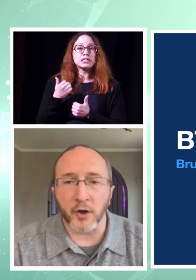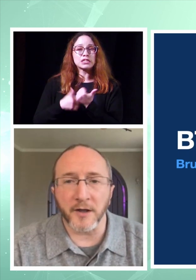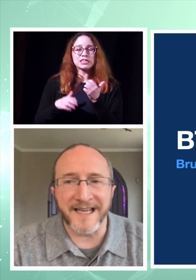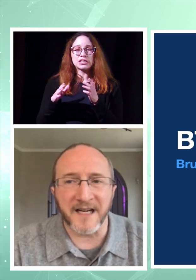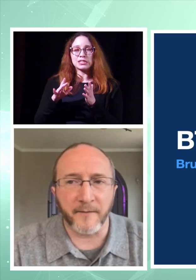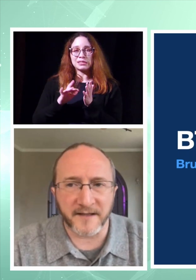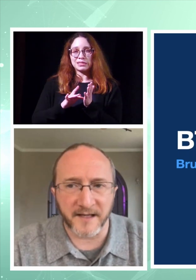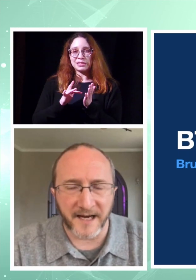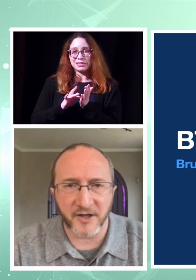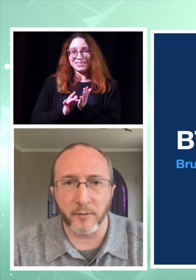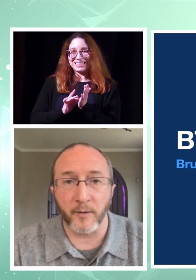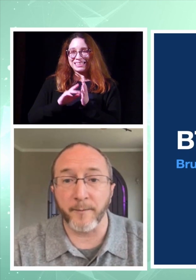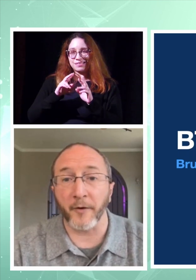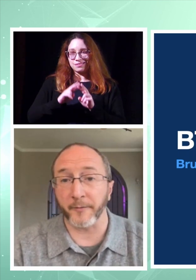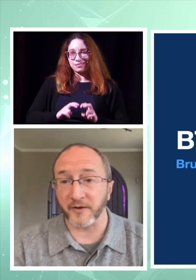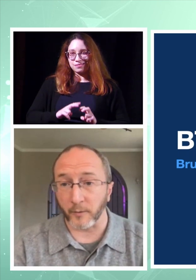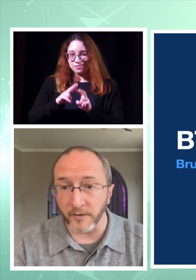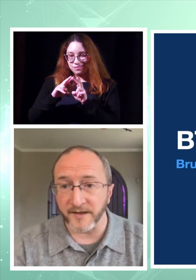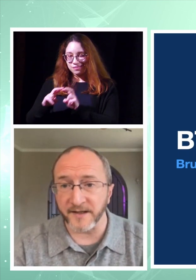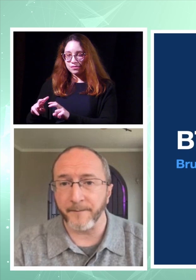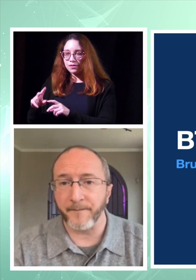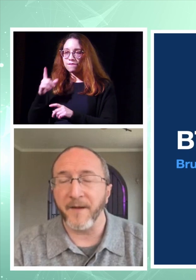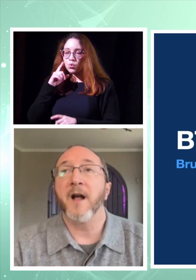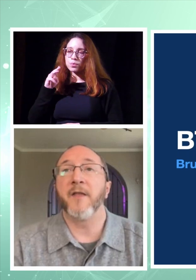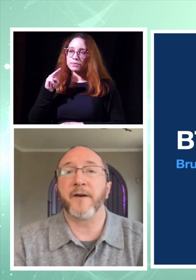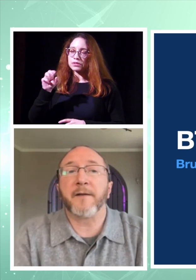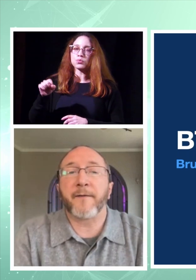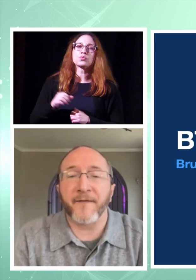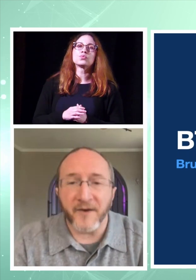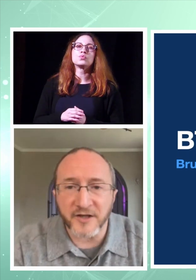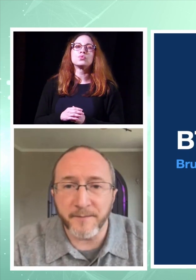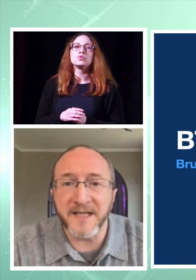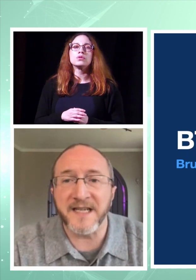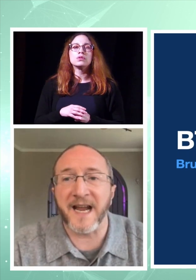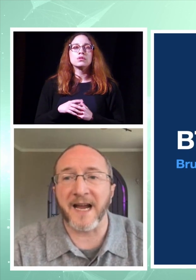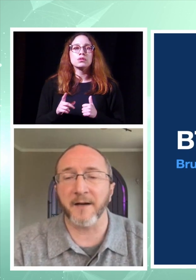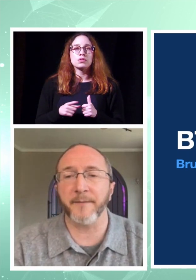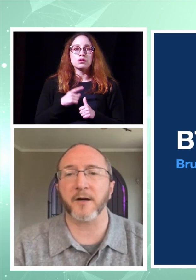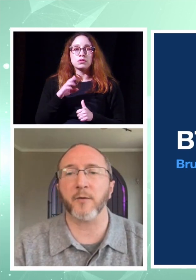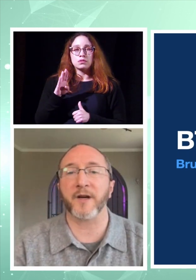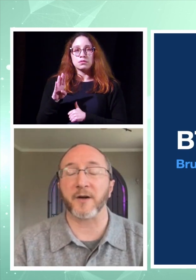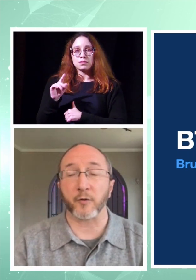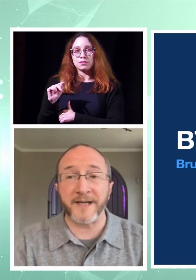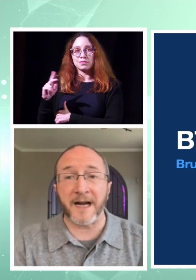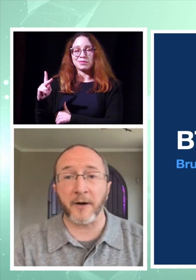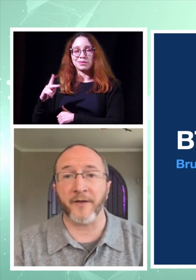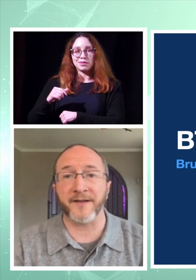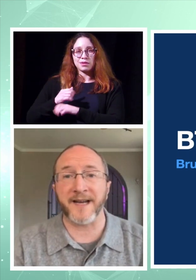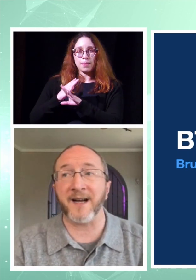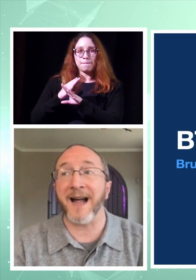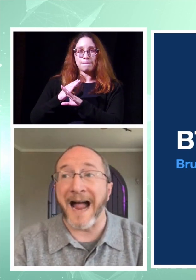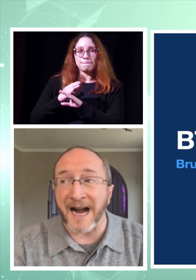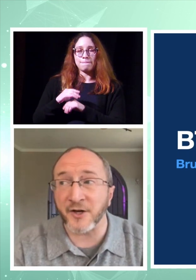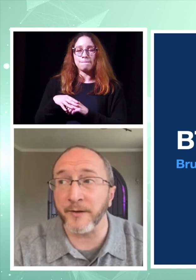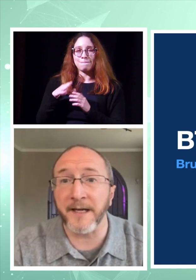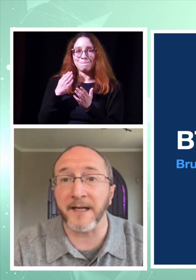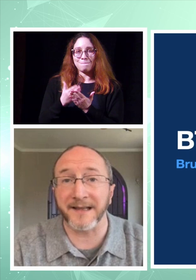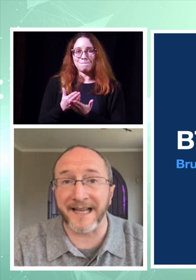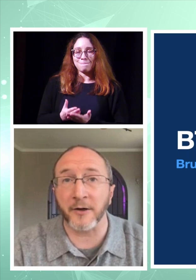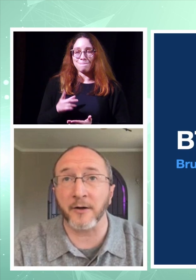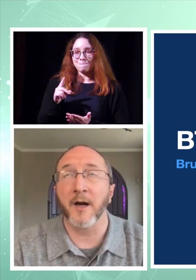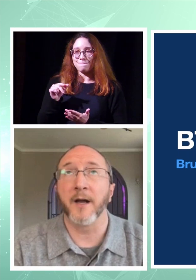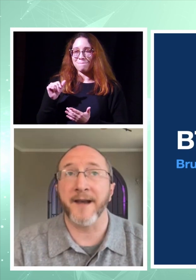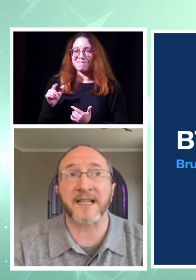are currently in investigation with multiple sclerosis. The very first BTK inhibitor will get a readout on the data